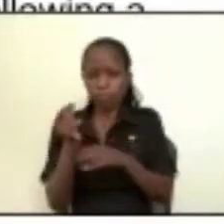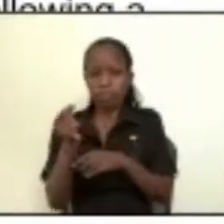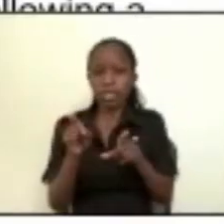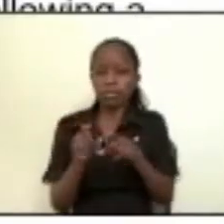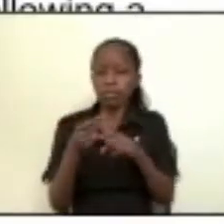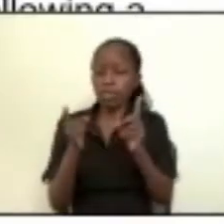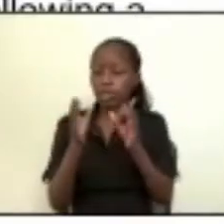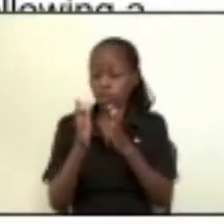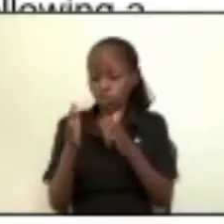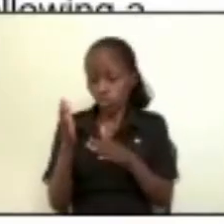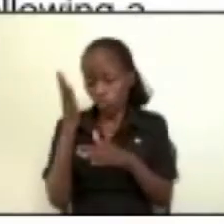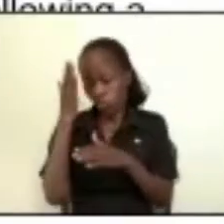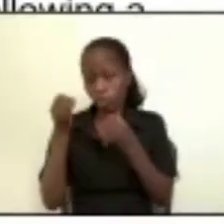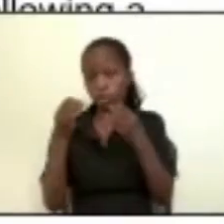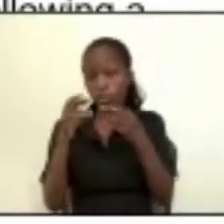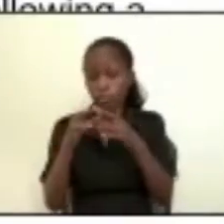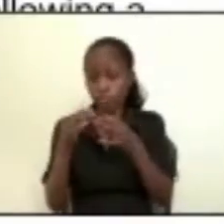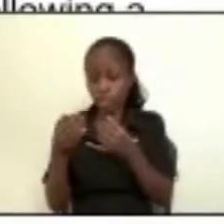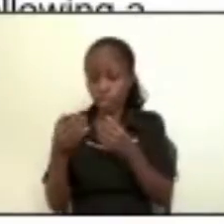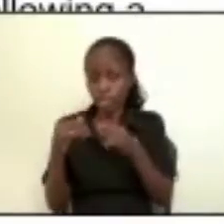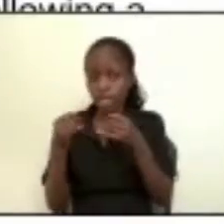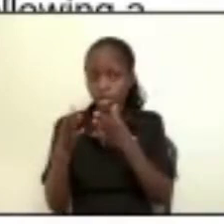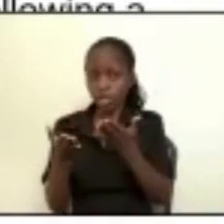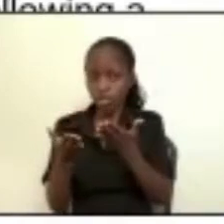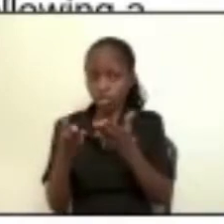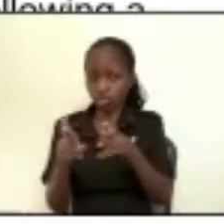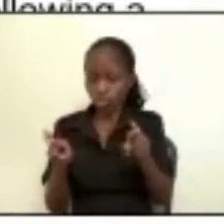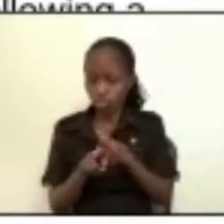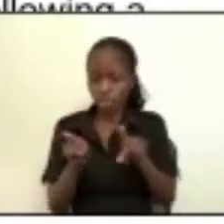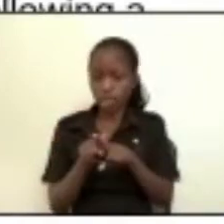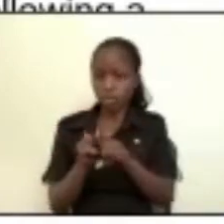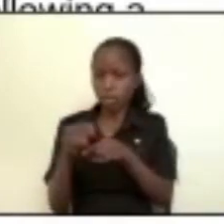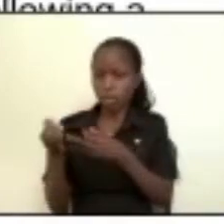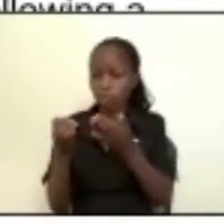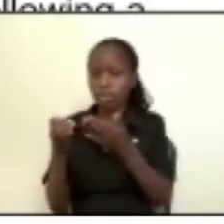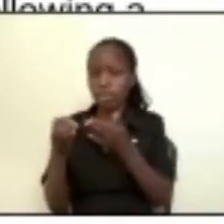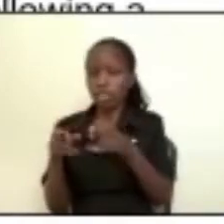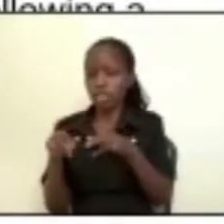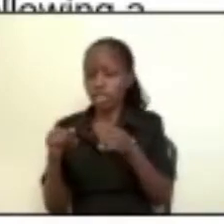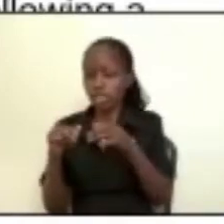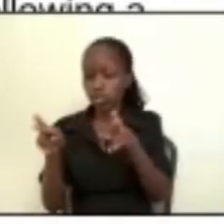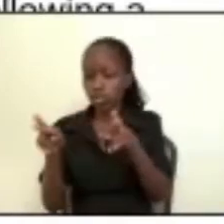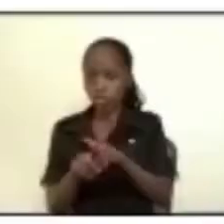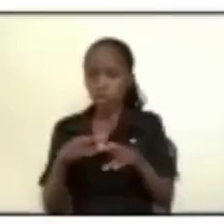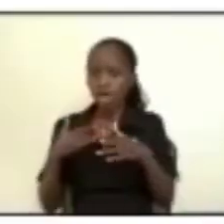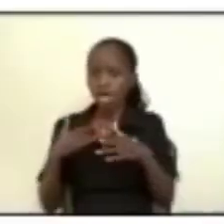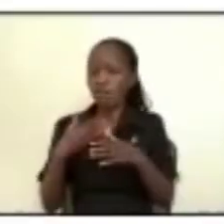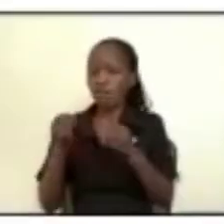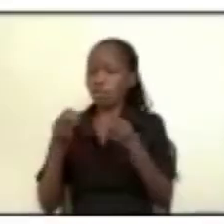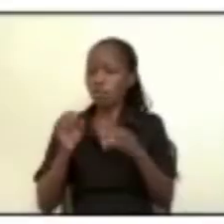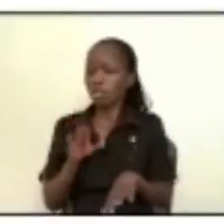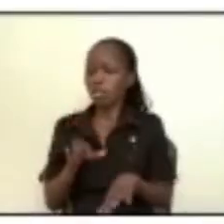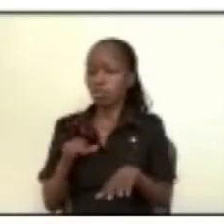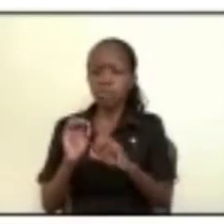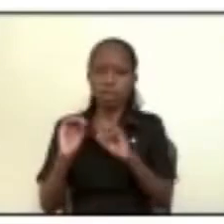see that there are, especially in business journalism, we don't have many female voices and faces telling these